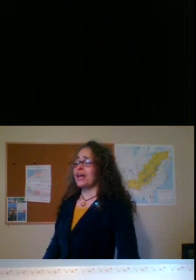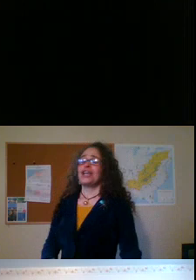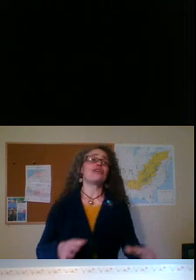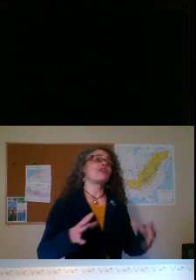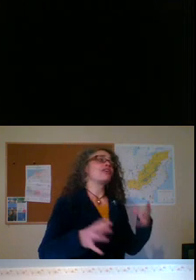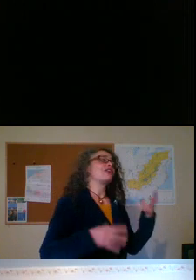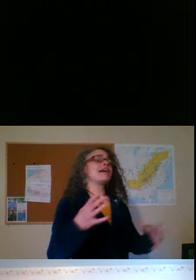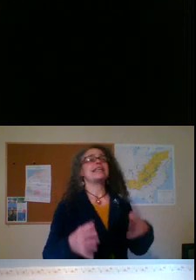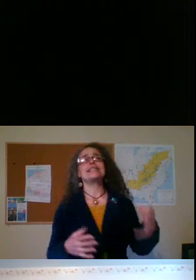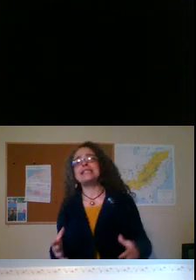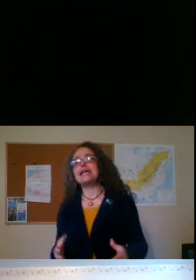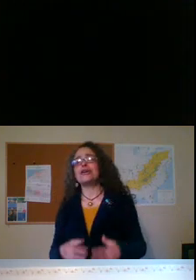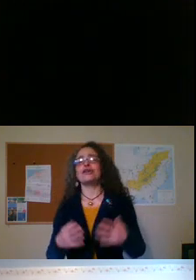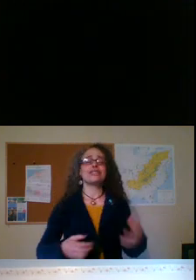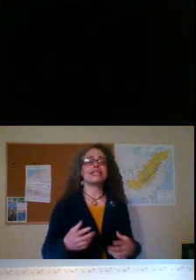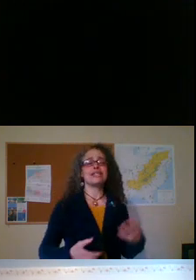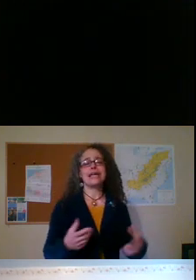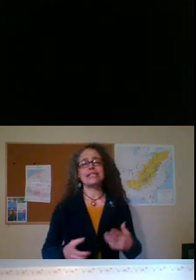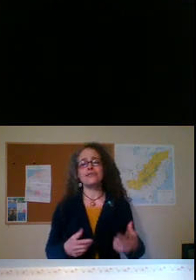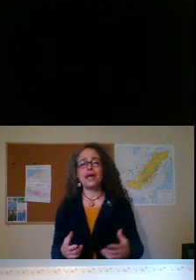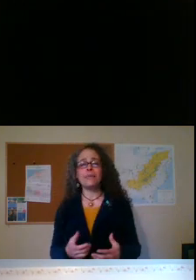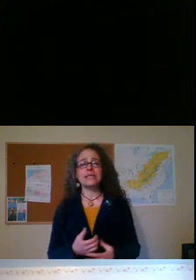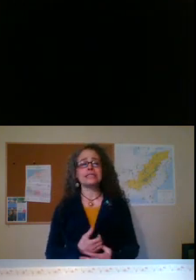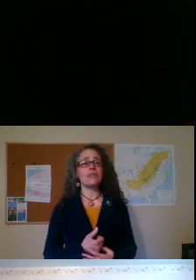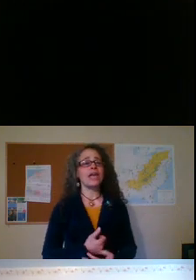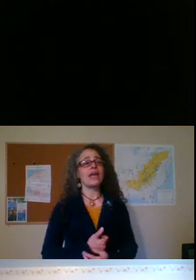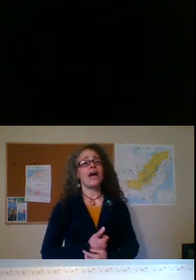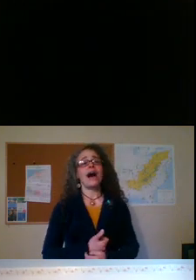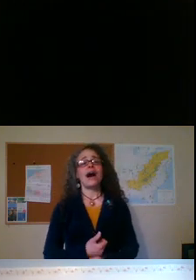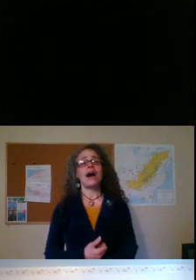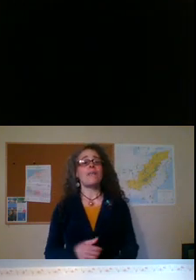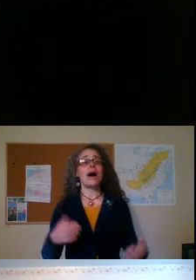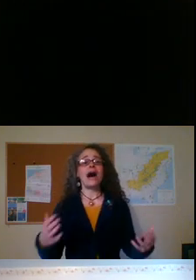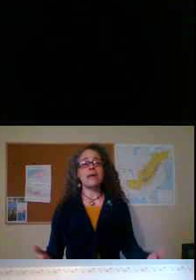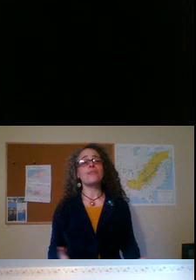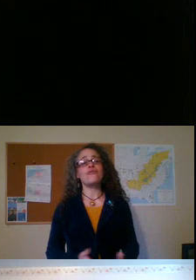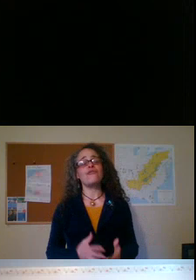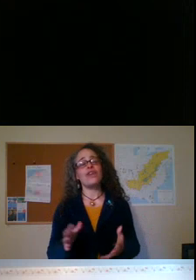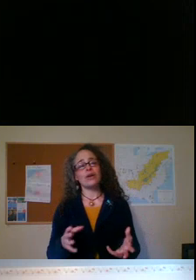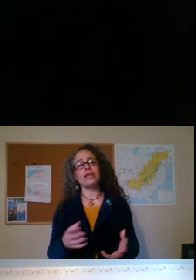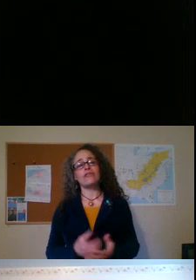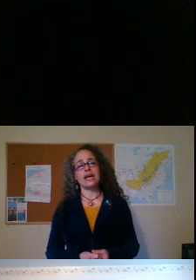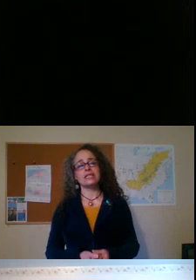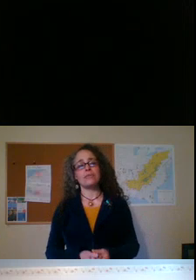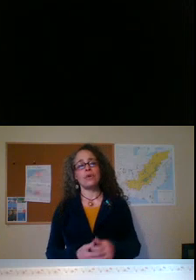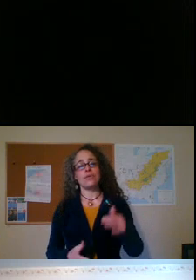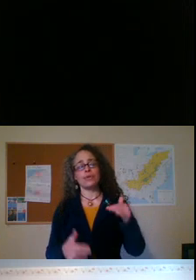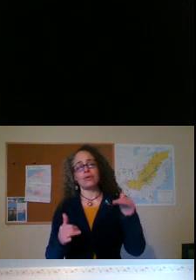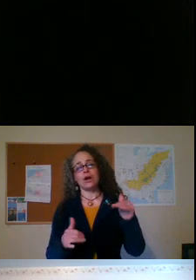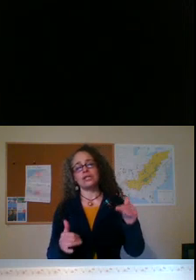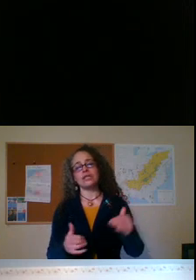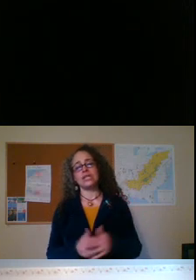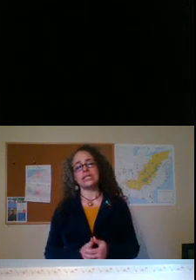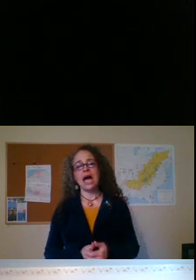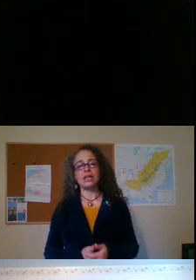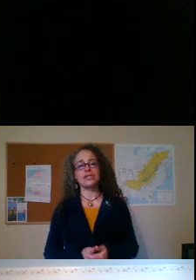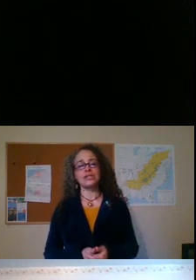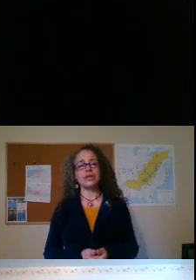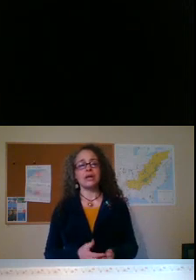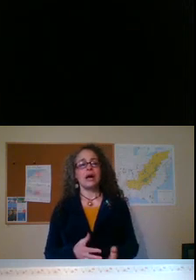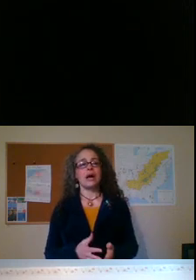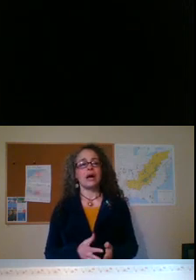if you're kind of stuck or you're still like developing something, I'm fairly flexible with regard to